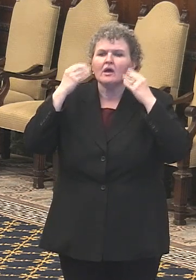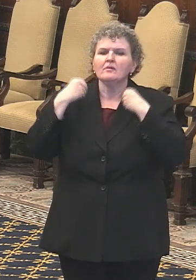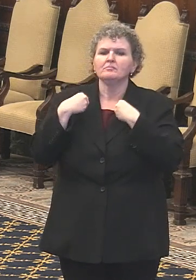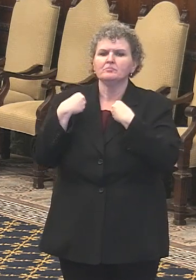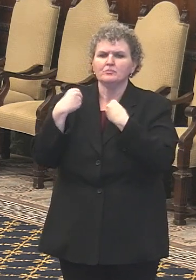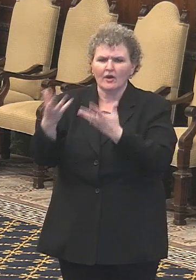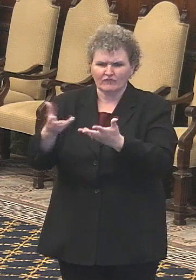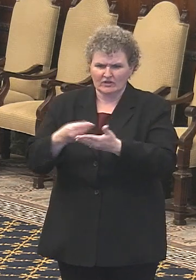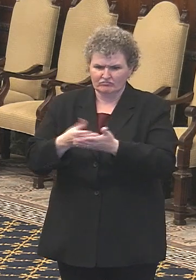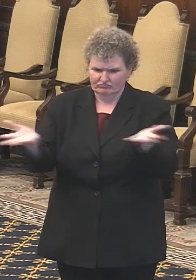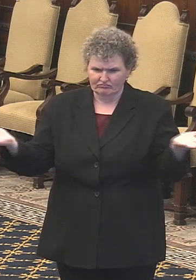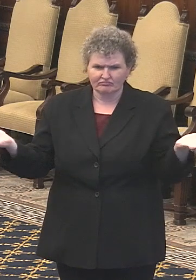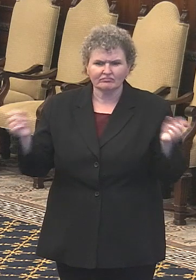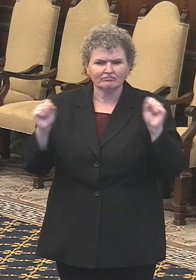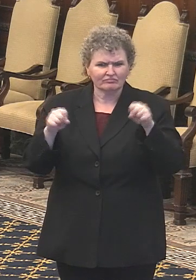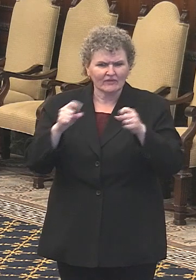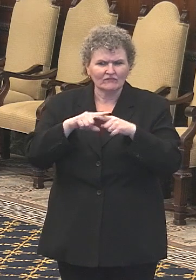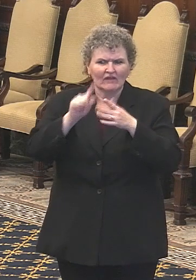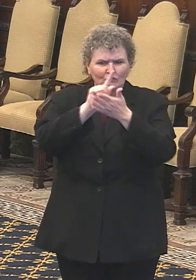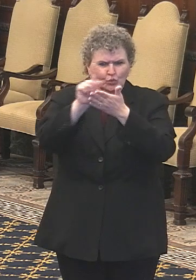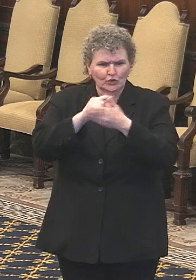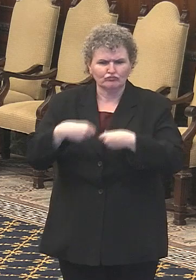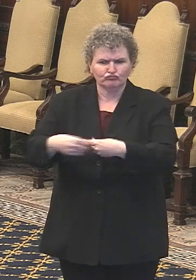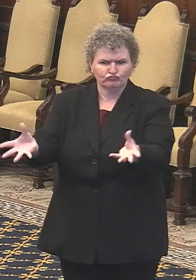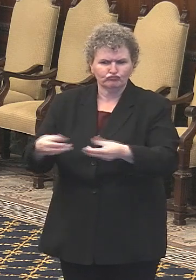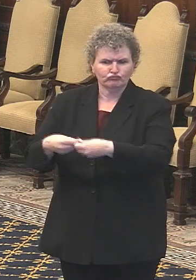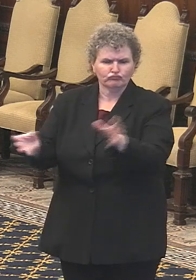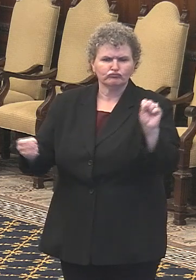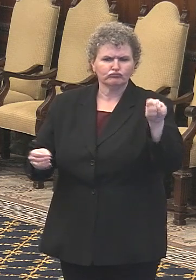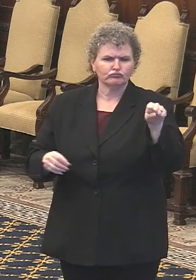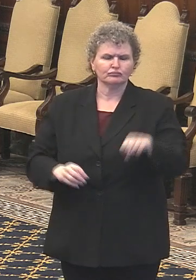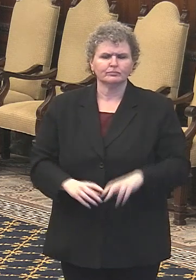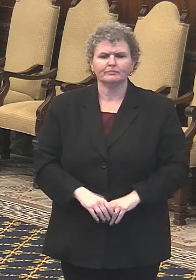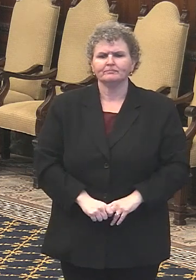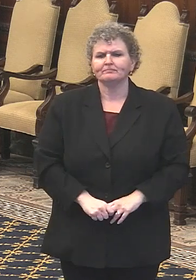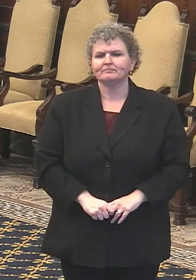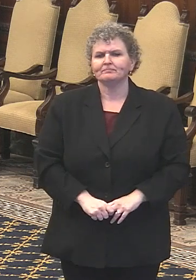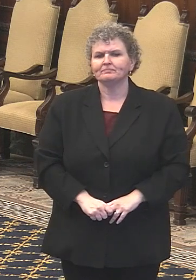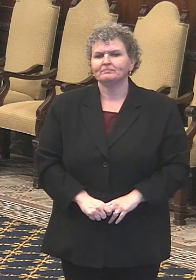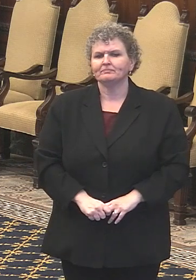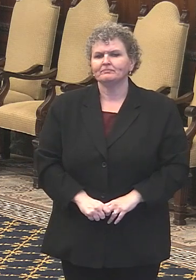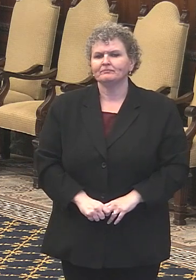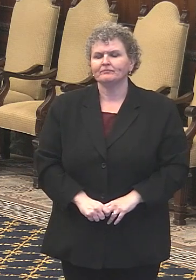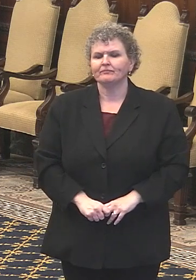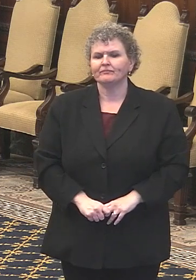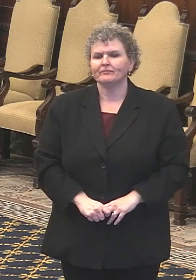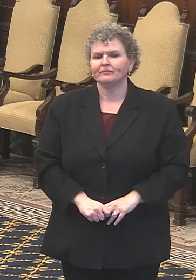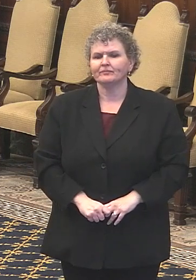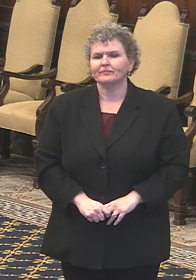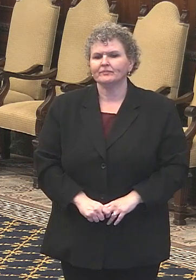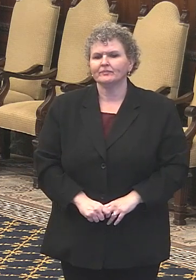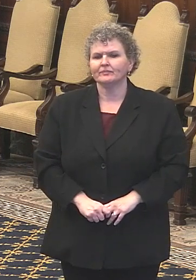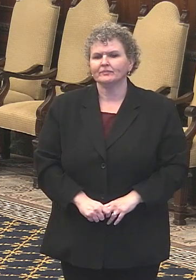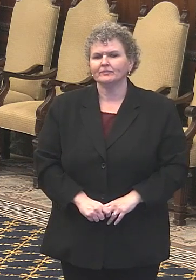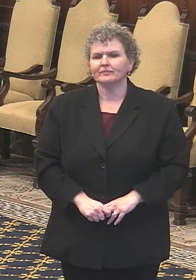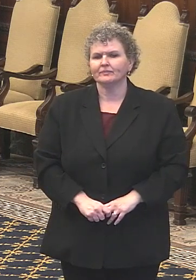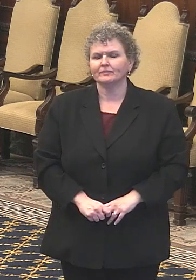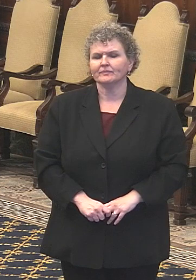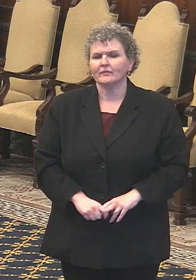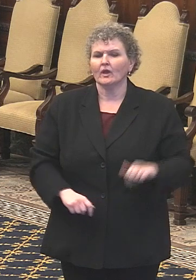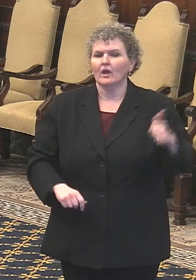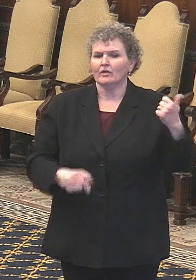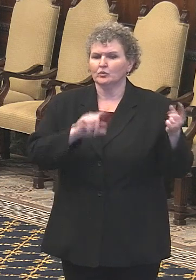now for a couple of weeks. Thank you. Longer, actually. Yeah. No problem. Thank you, Martin. Next up is